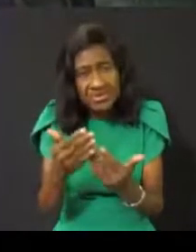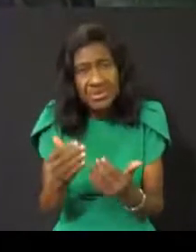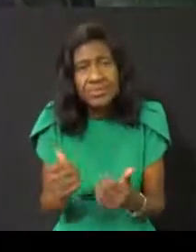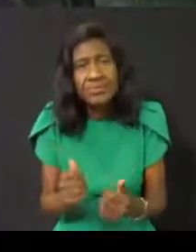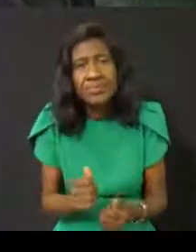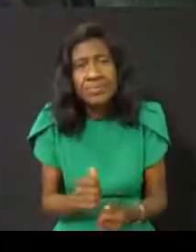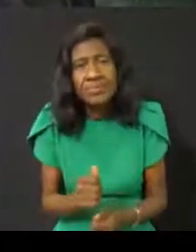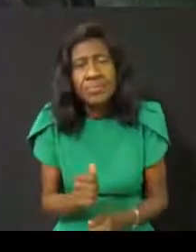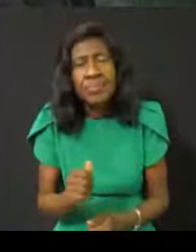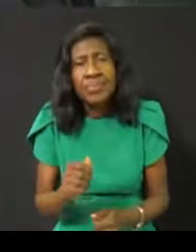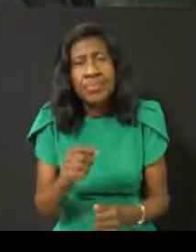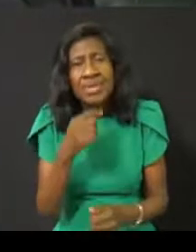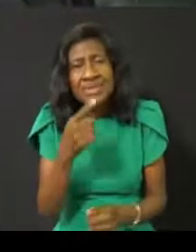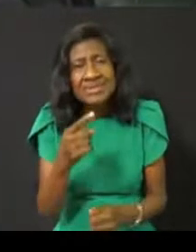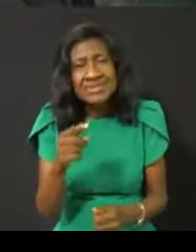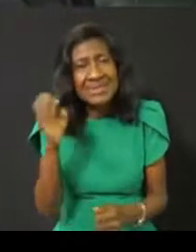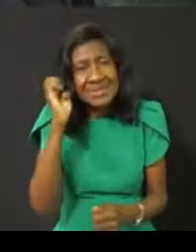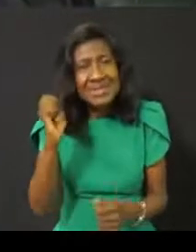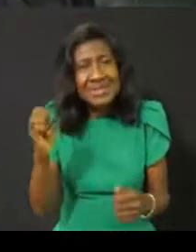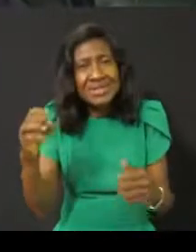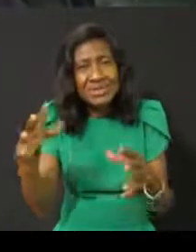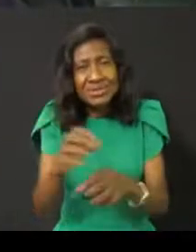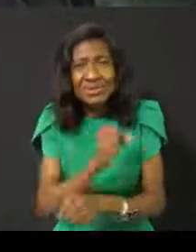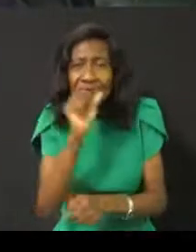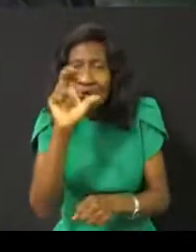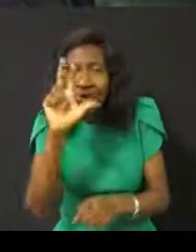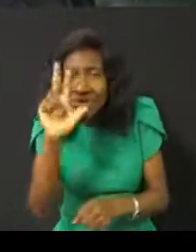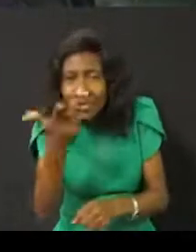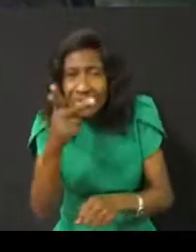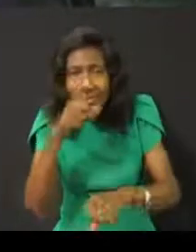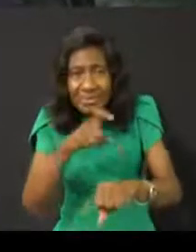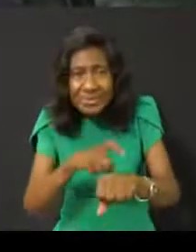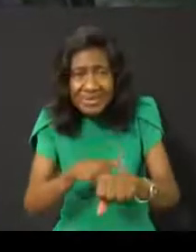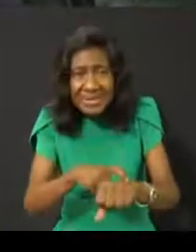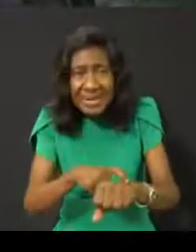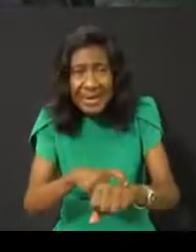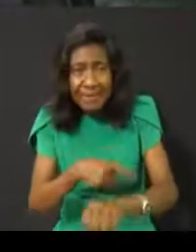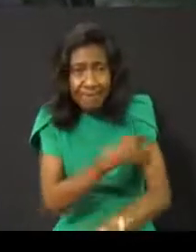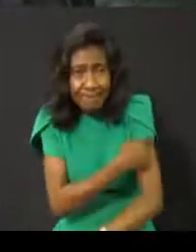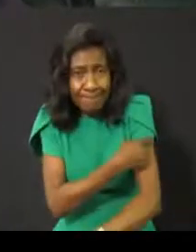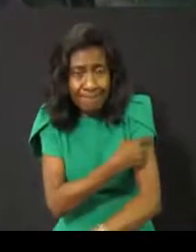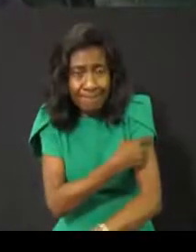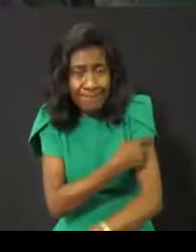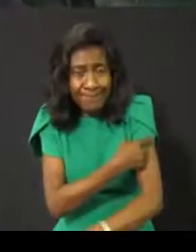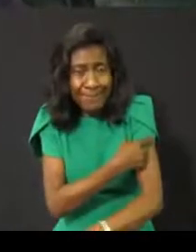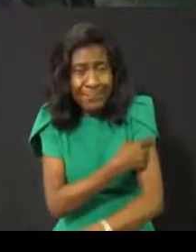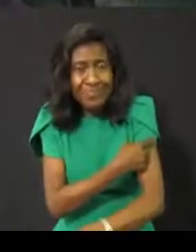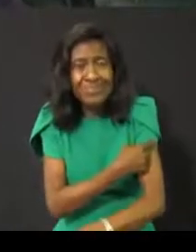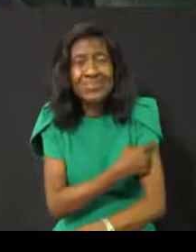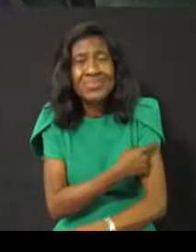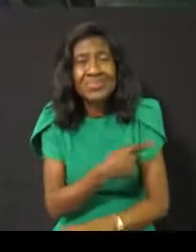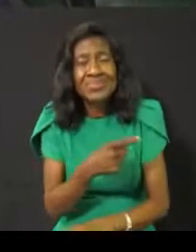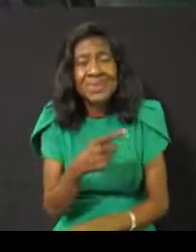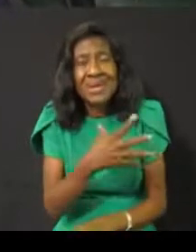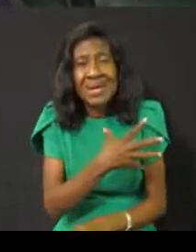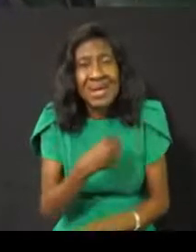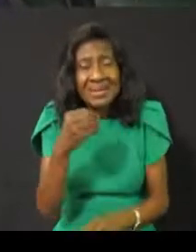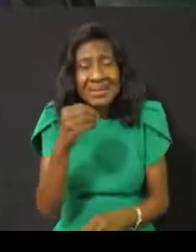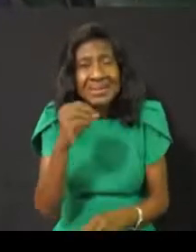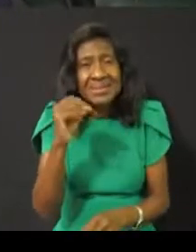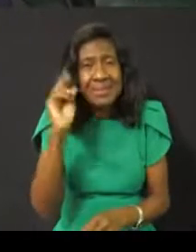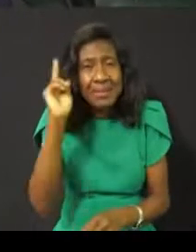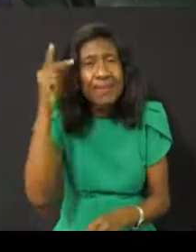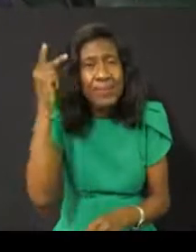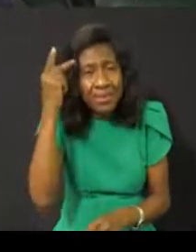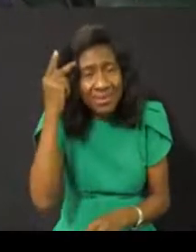I'm pleased to say that I took my booster today, along with Honourable Premier, Governor, and a few other people. So I